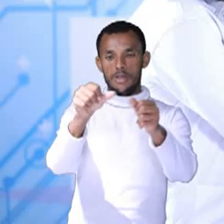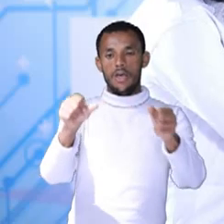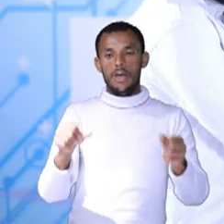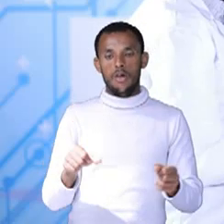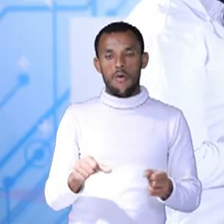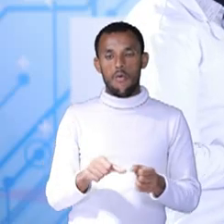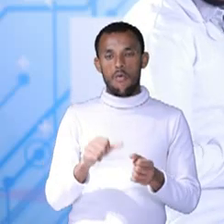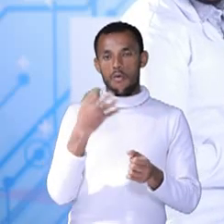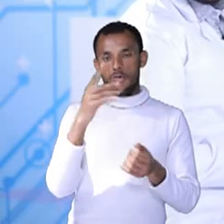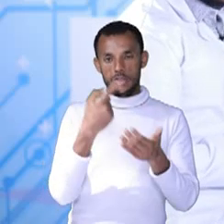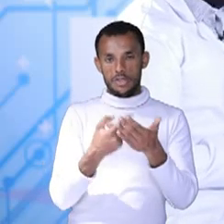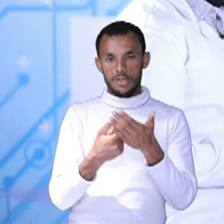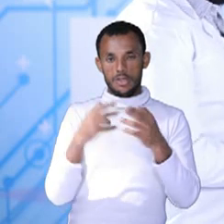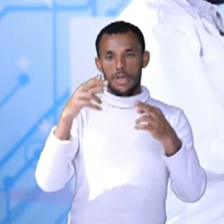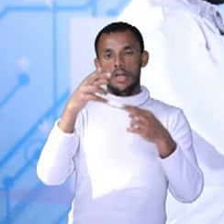of this region,